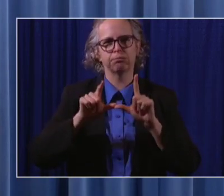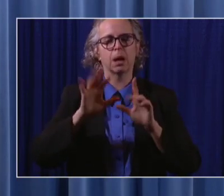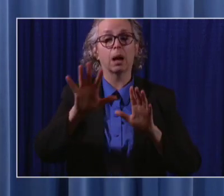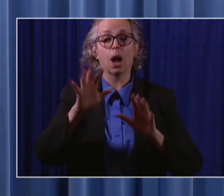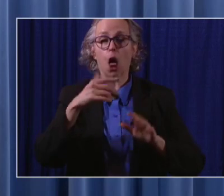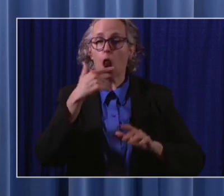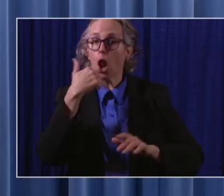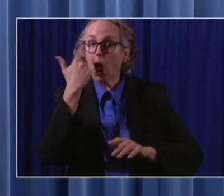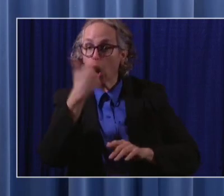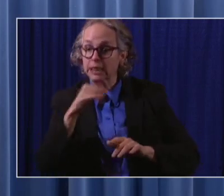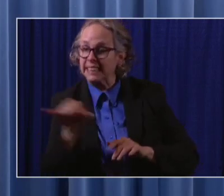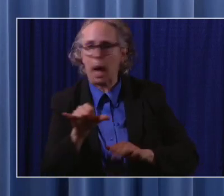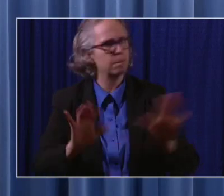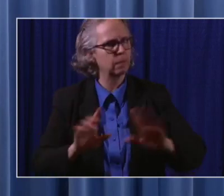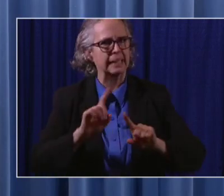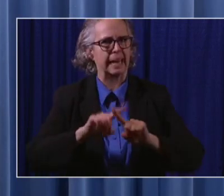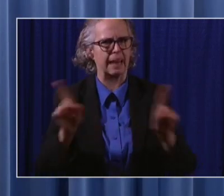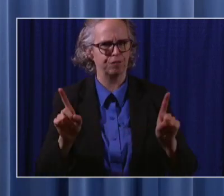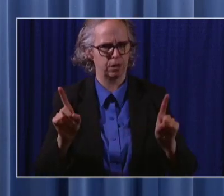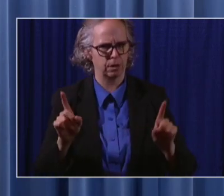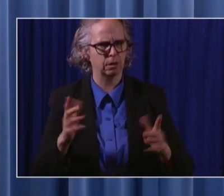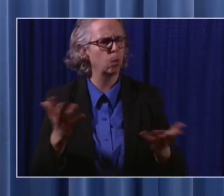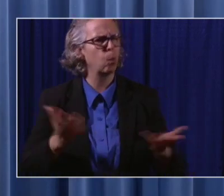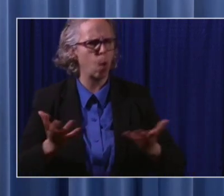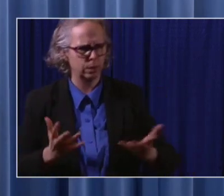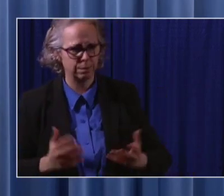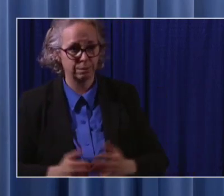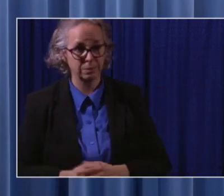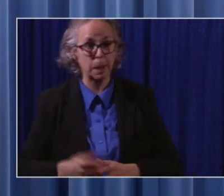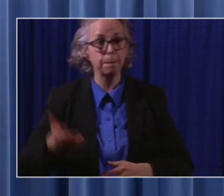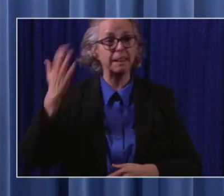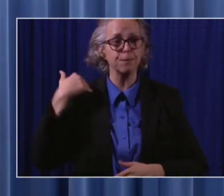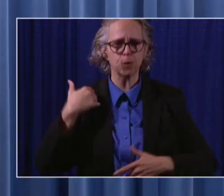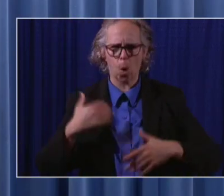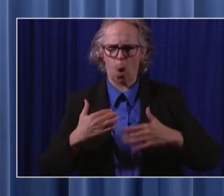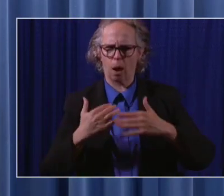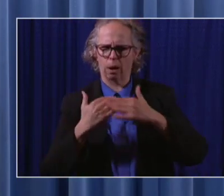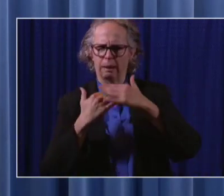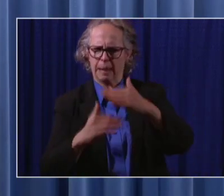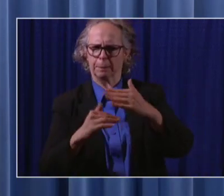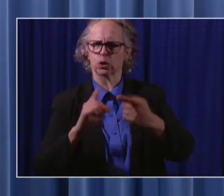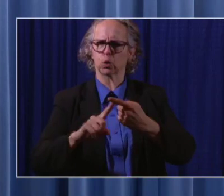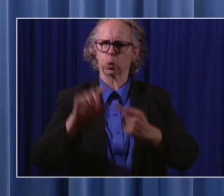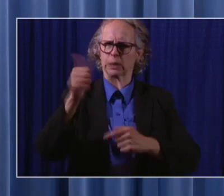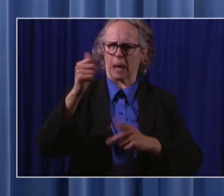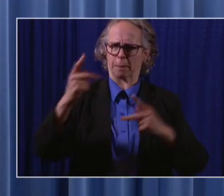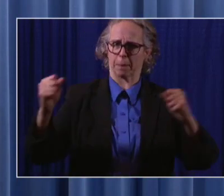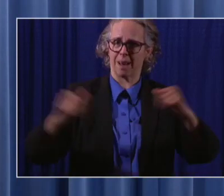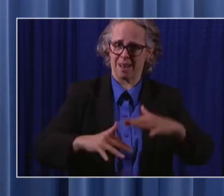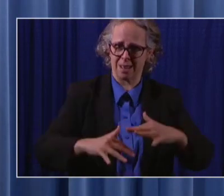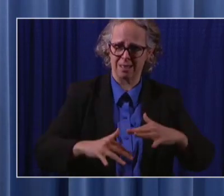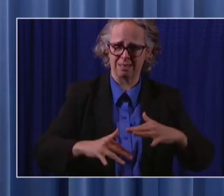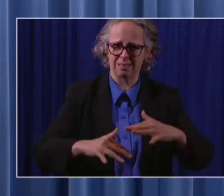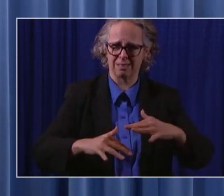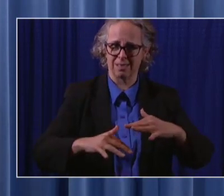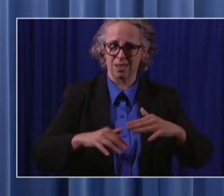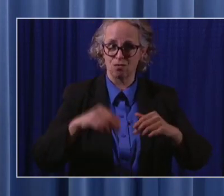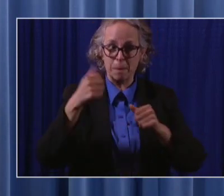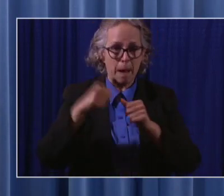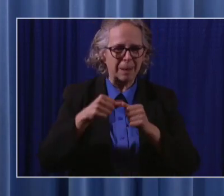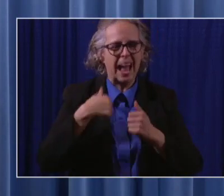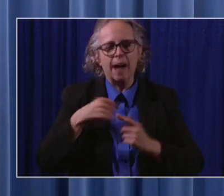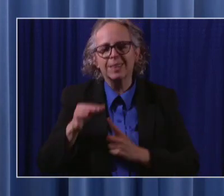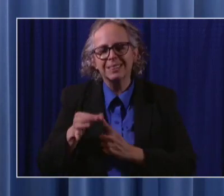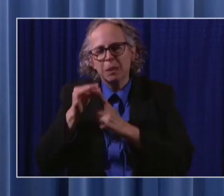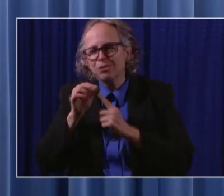gatherings to 10 people. Now, there are exceptions. There's significant exceptions, and that allows a